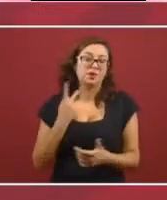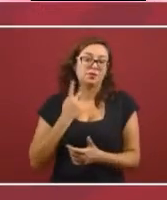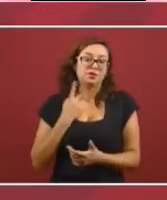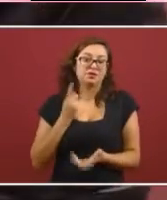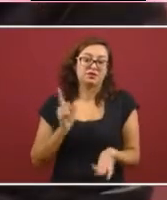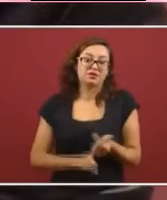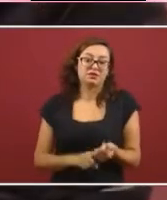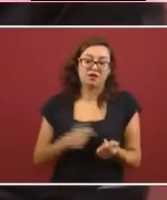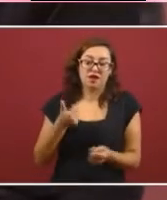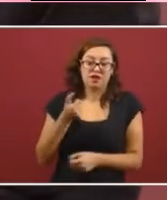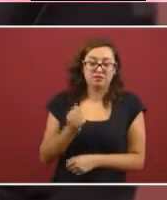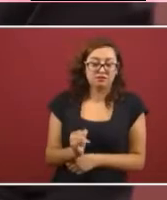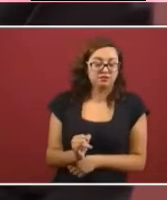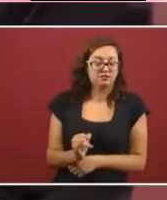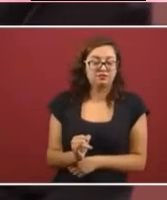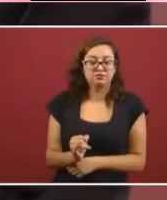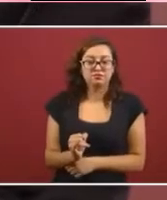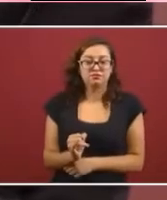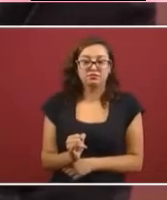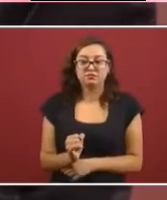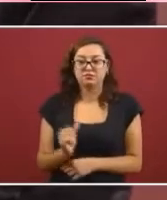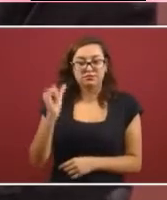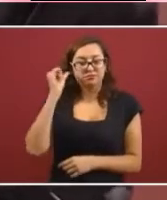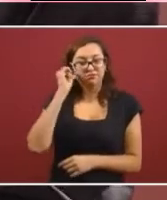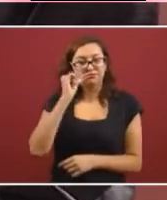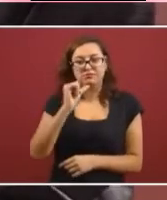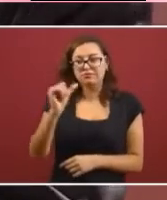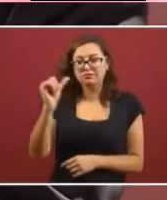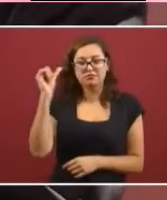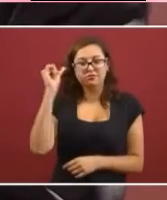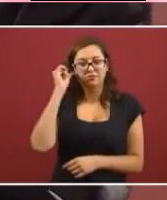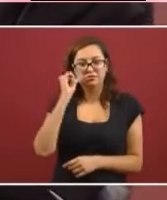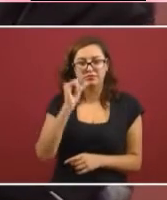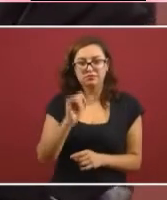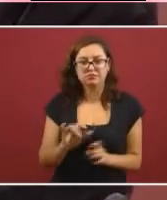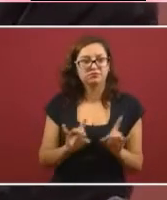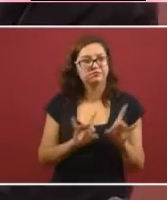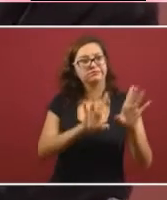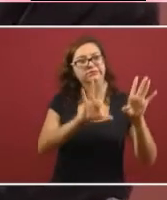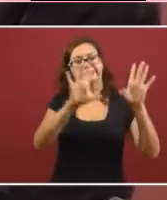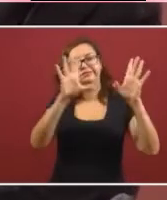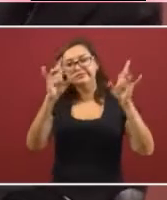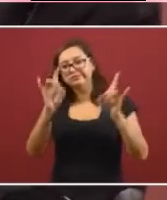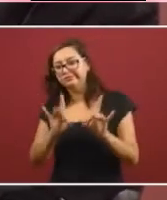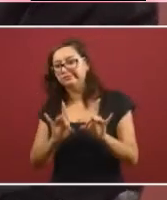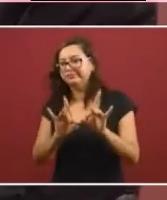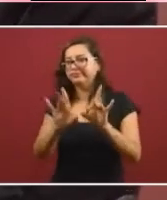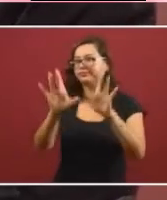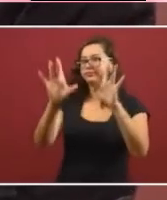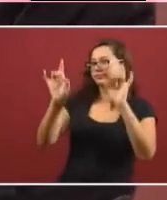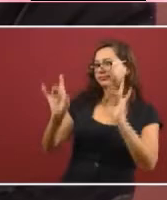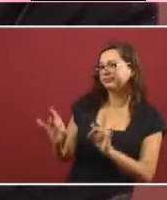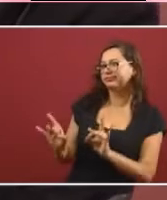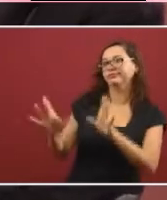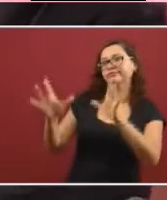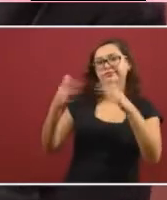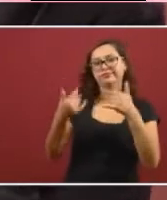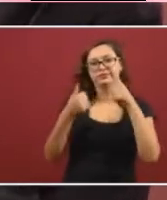that's to substantiate politics. We're always going to be dealing with matters.